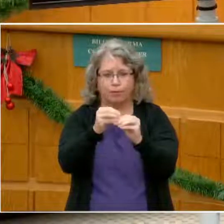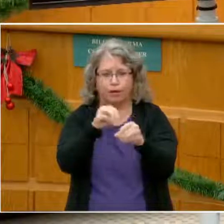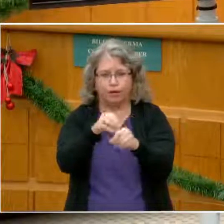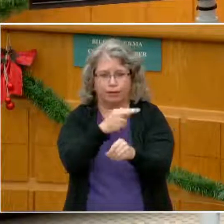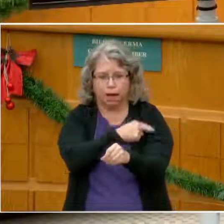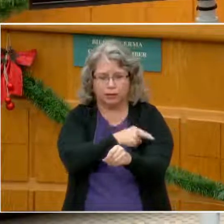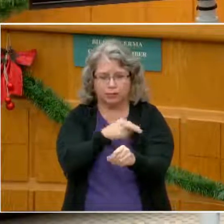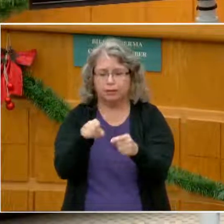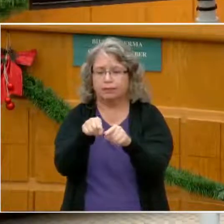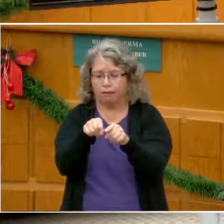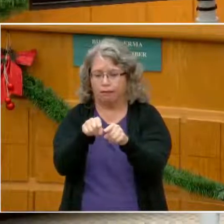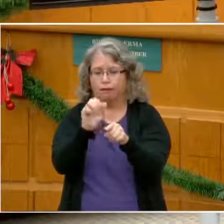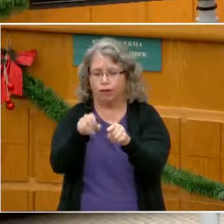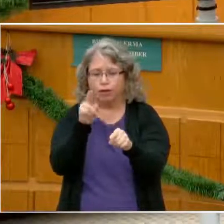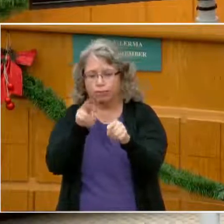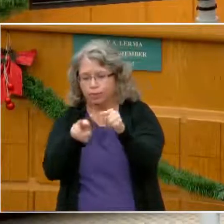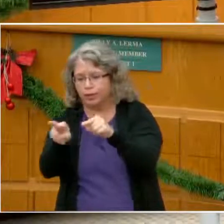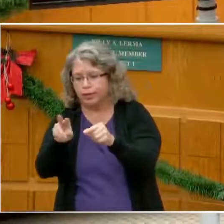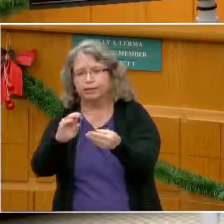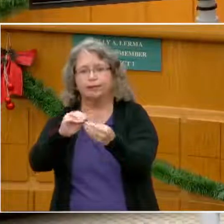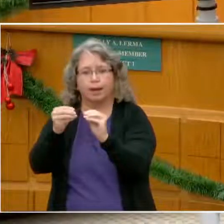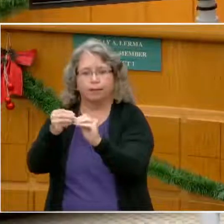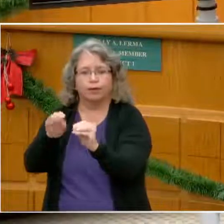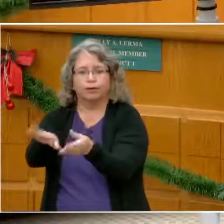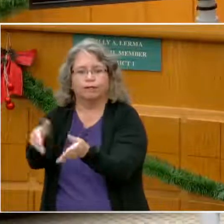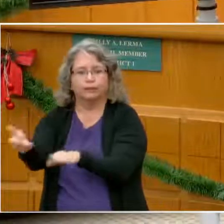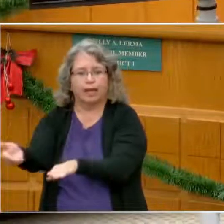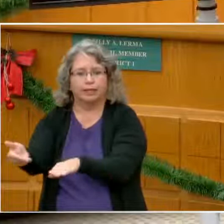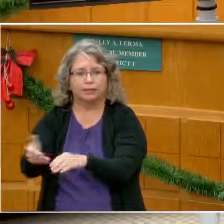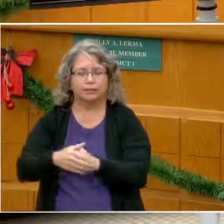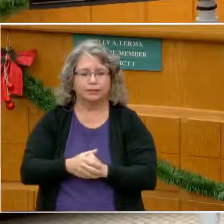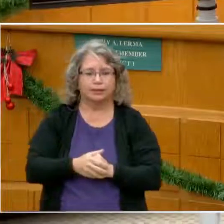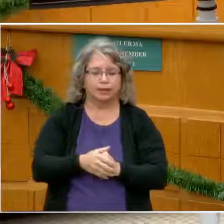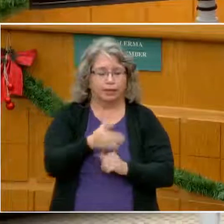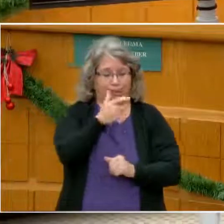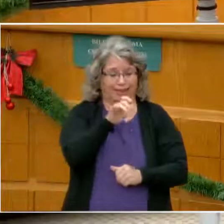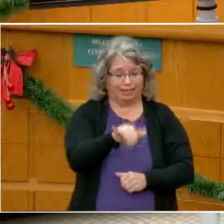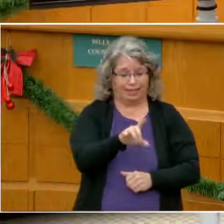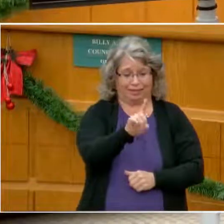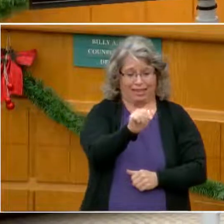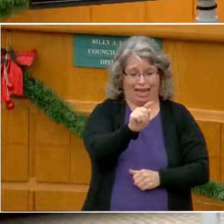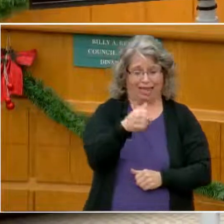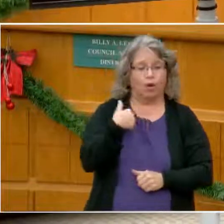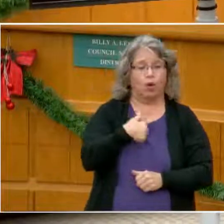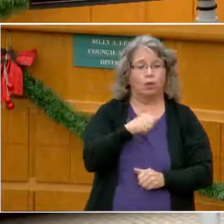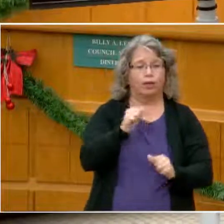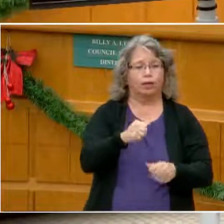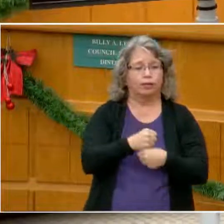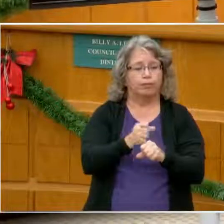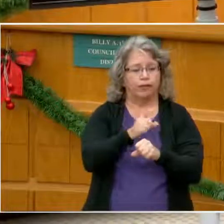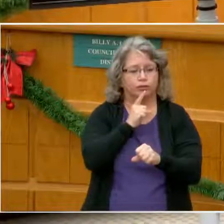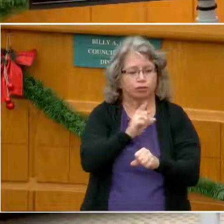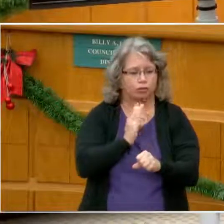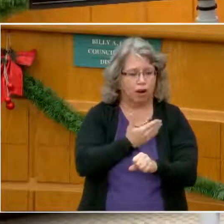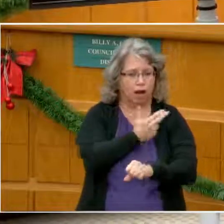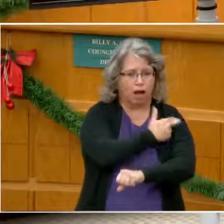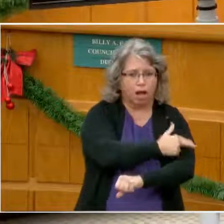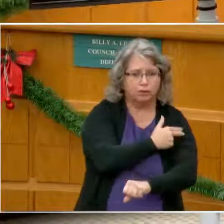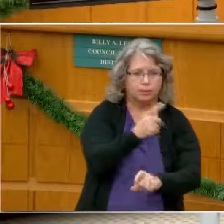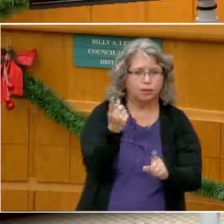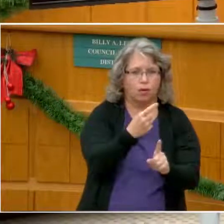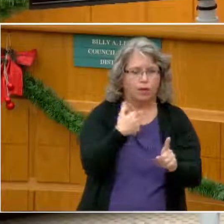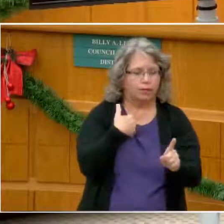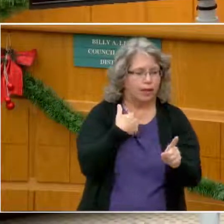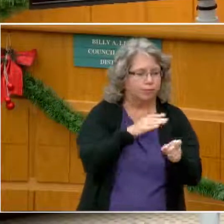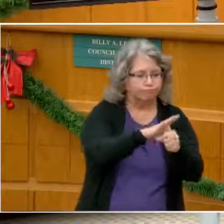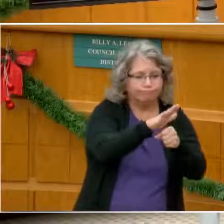were able to really always pivot, making certain that our hospitals had the right staff, that our hospitals had the